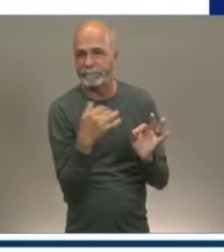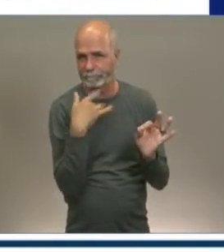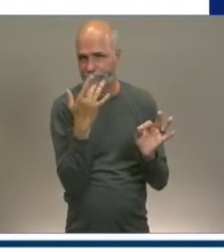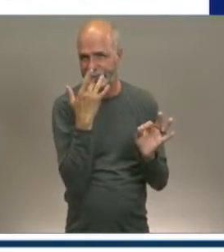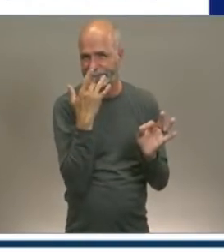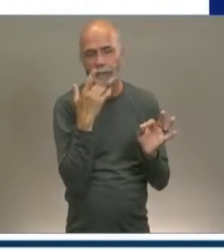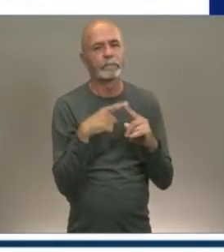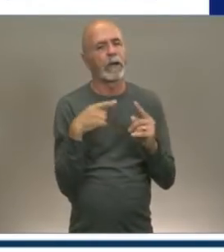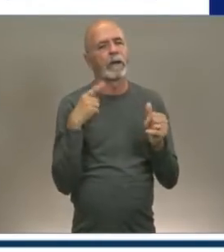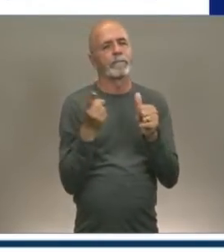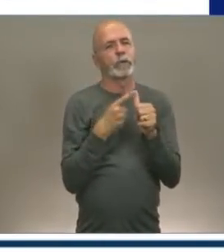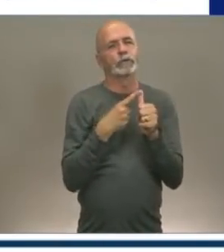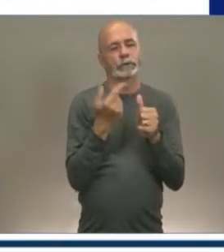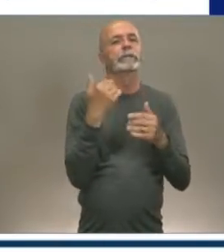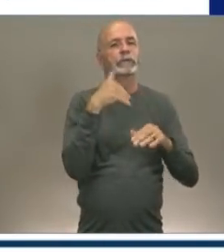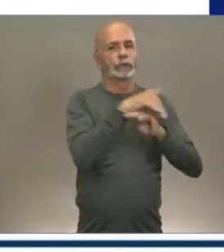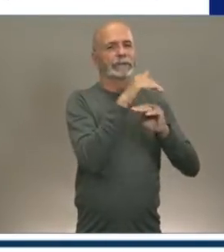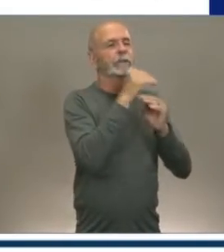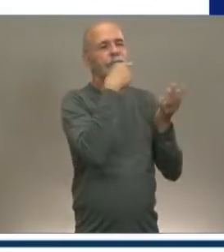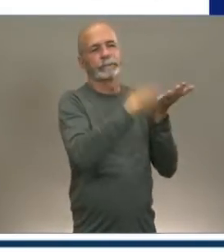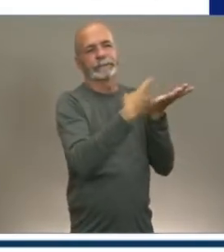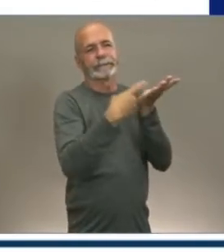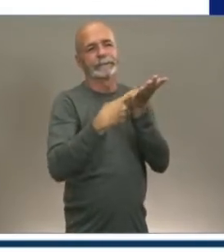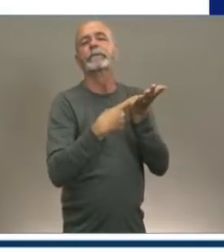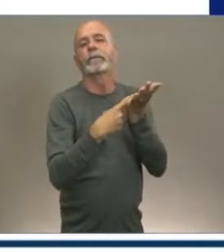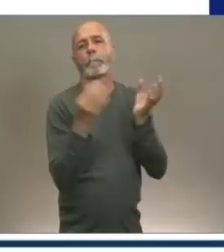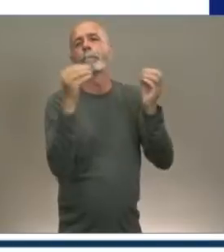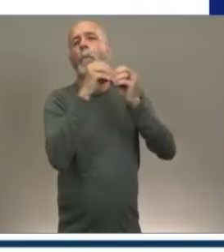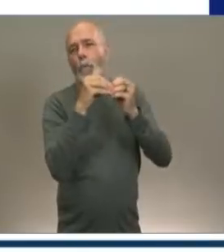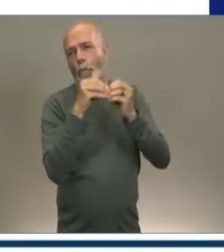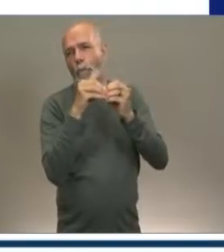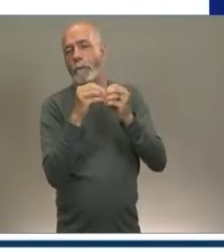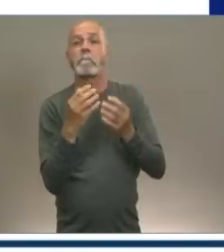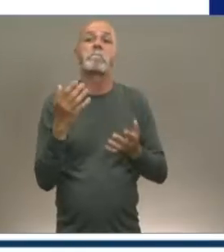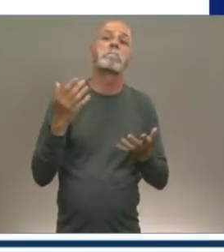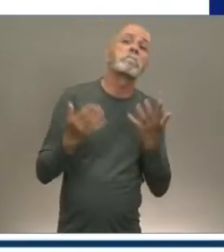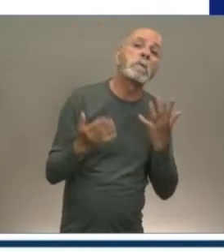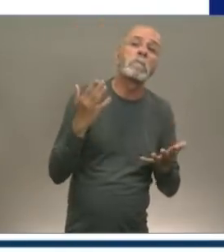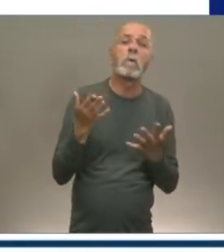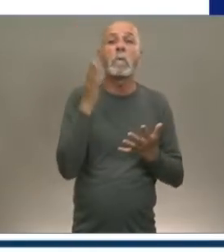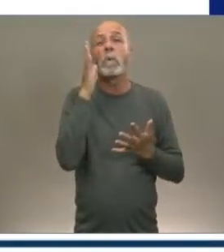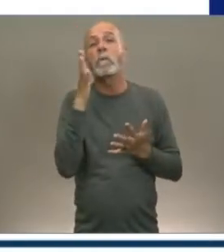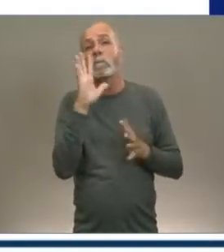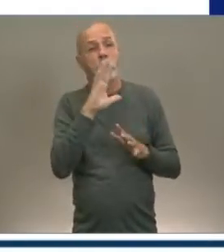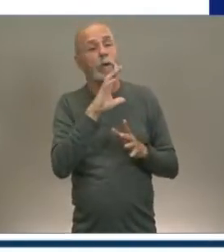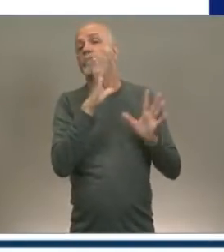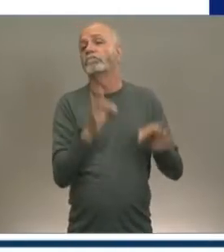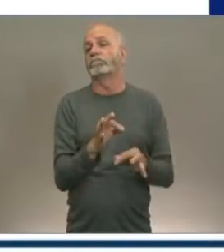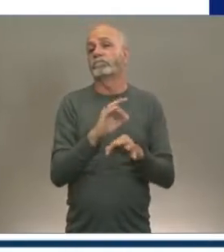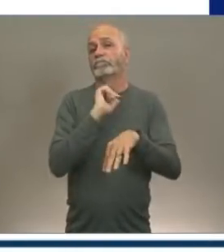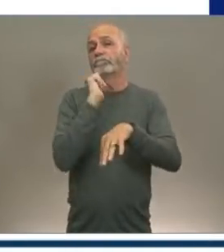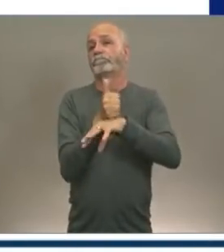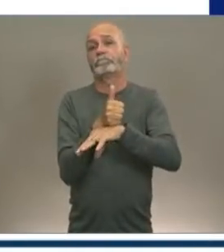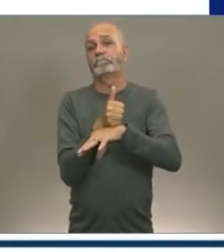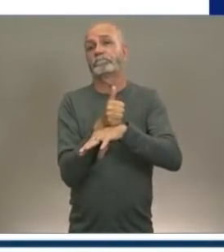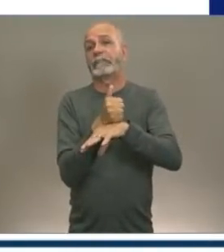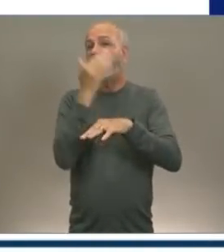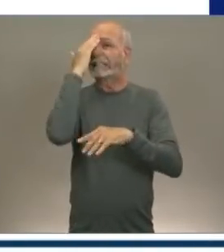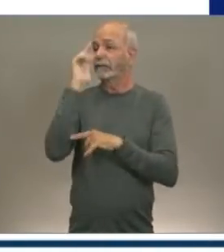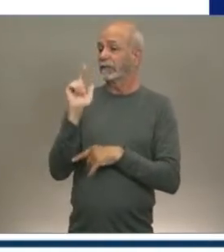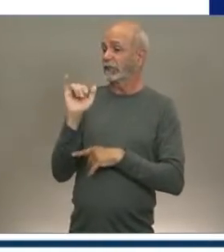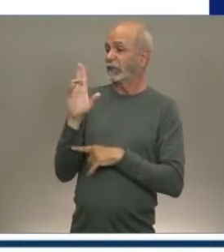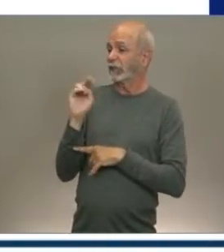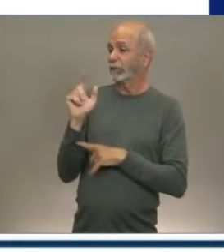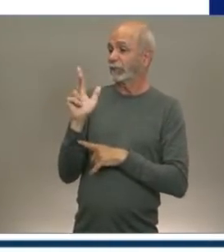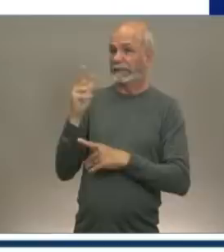we'll continue to have that discussion, and we'll have something in place. And June 23rd is fast approaching, but that's why we're starting with the